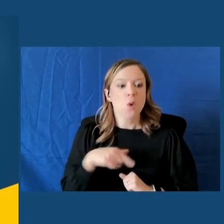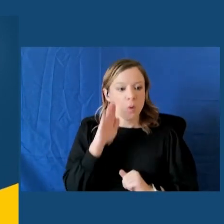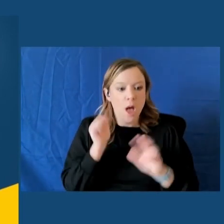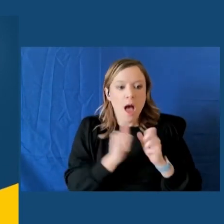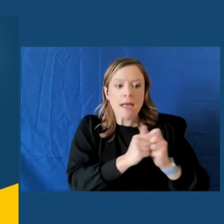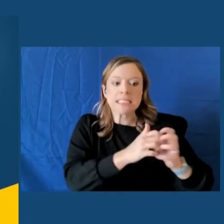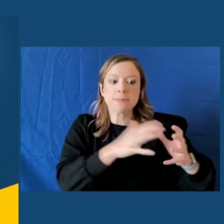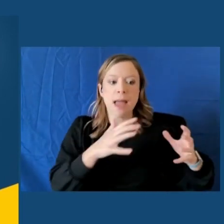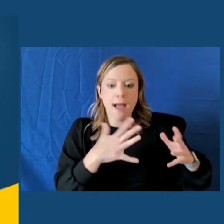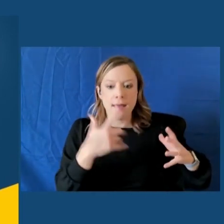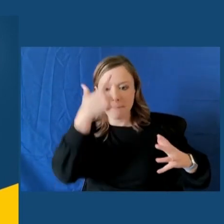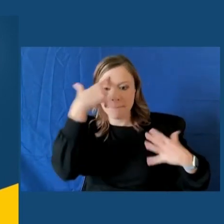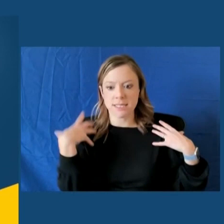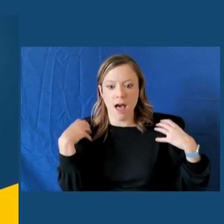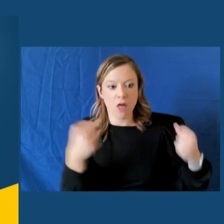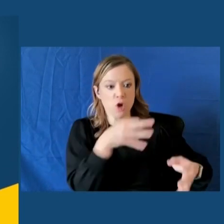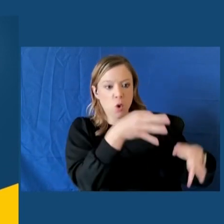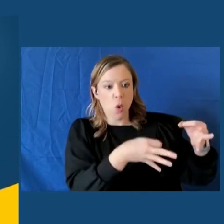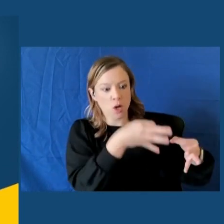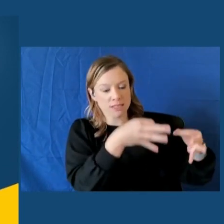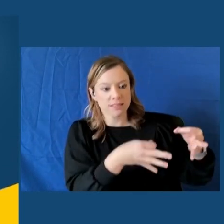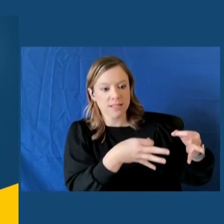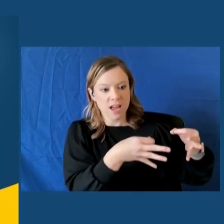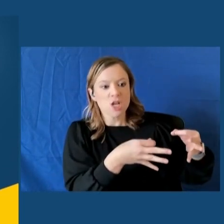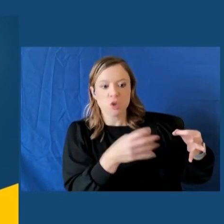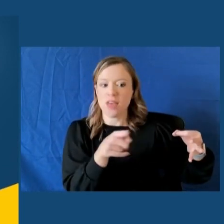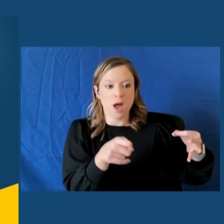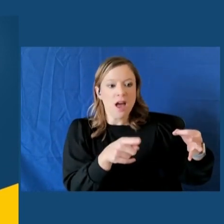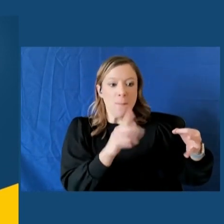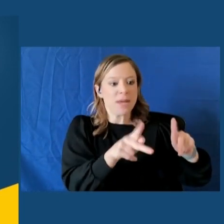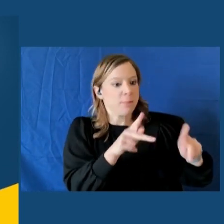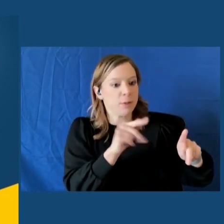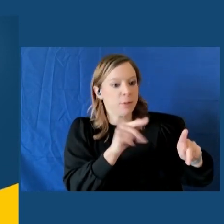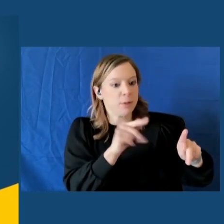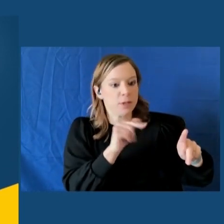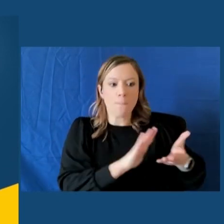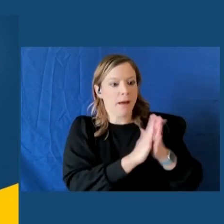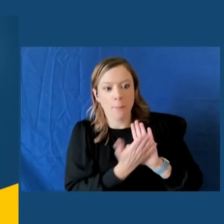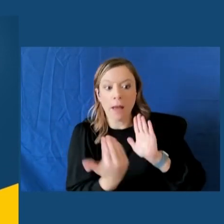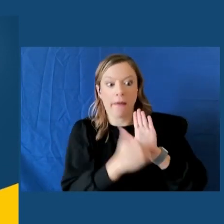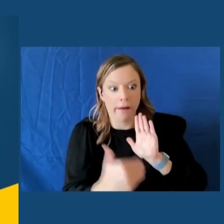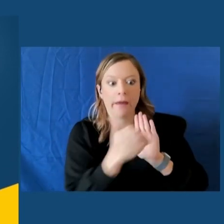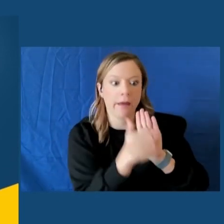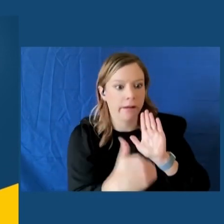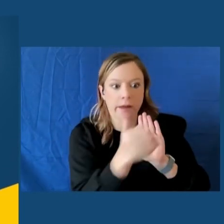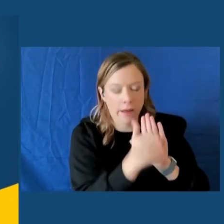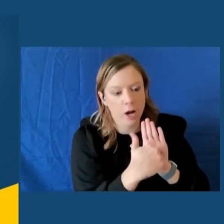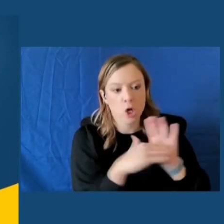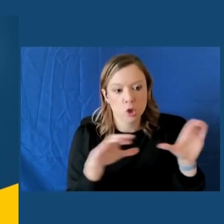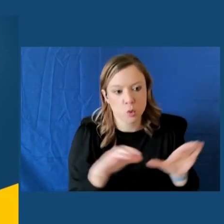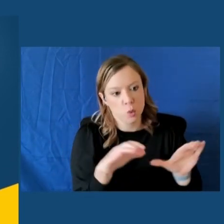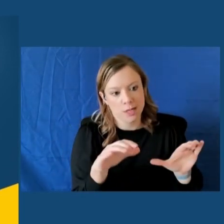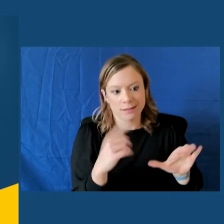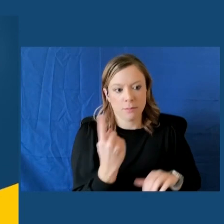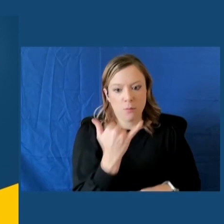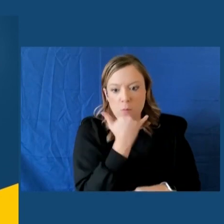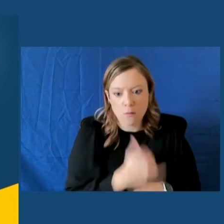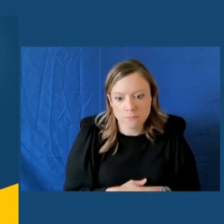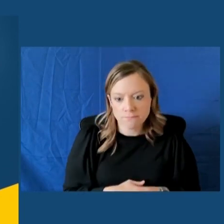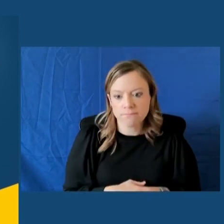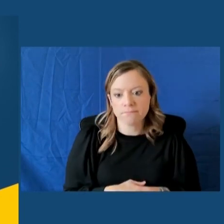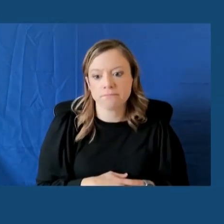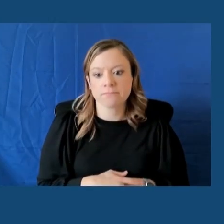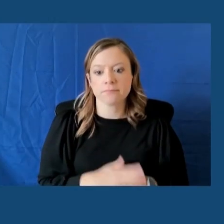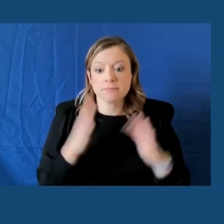recidivism. And empower court-based mental health specialists,